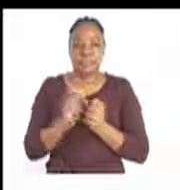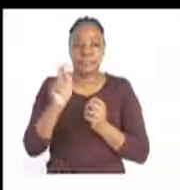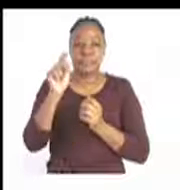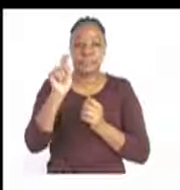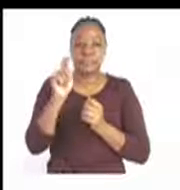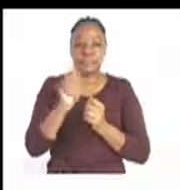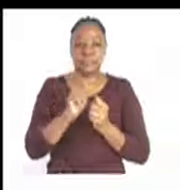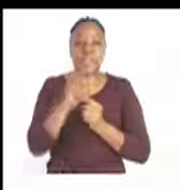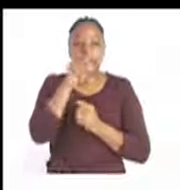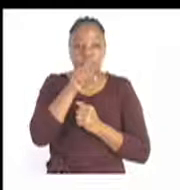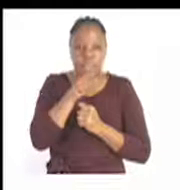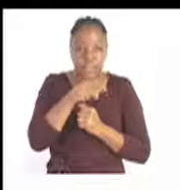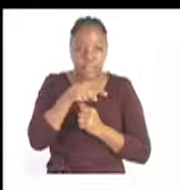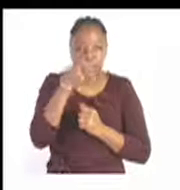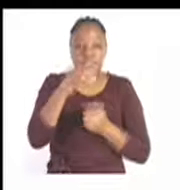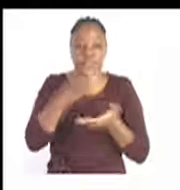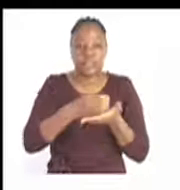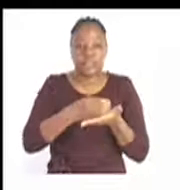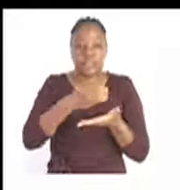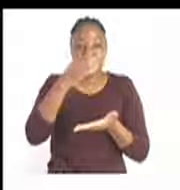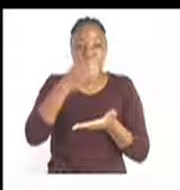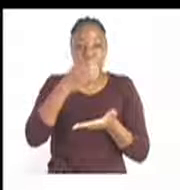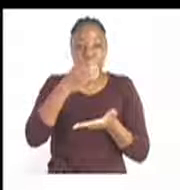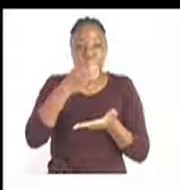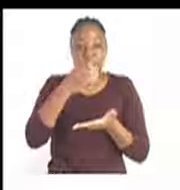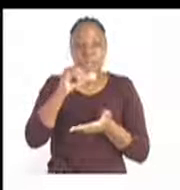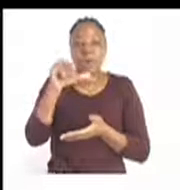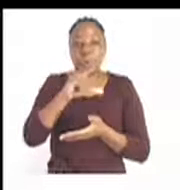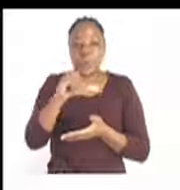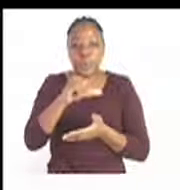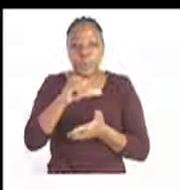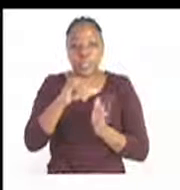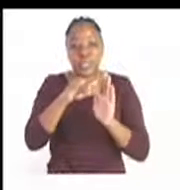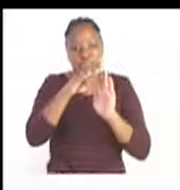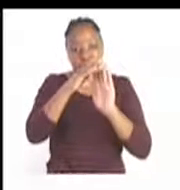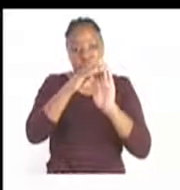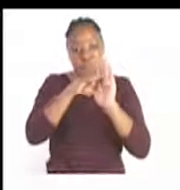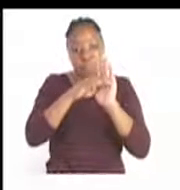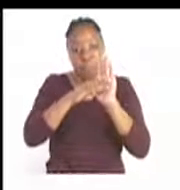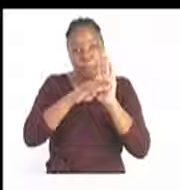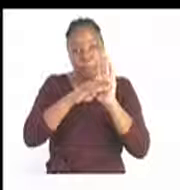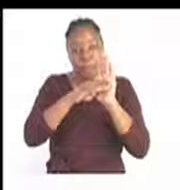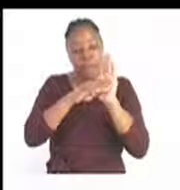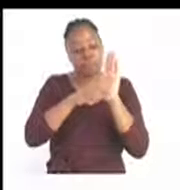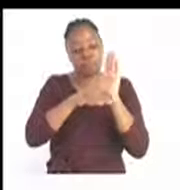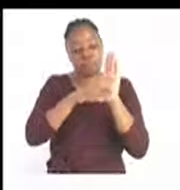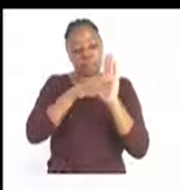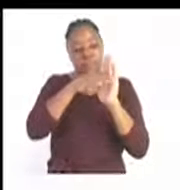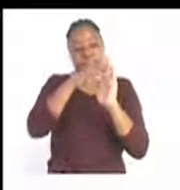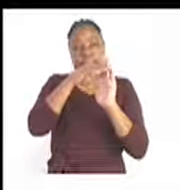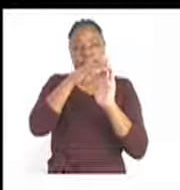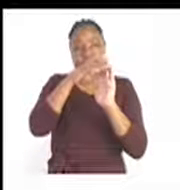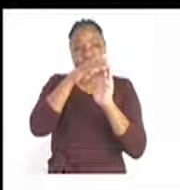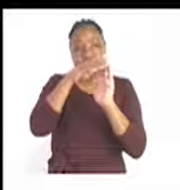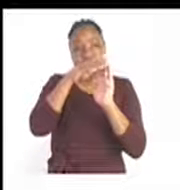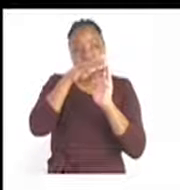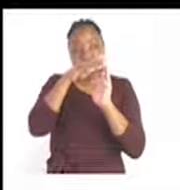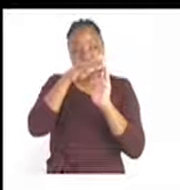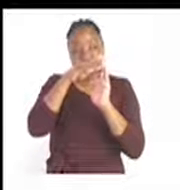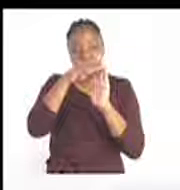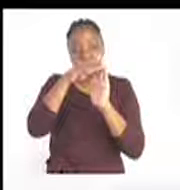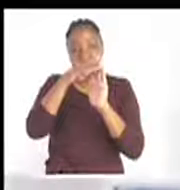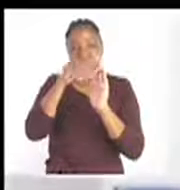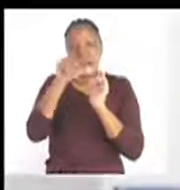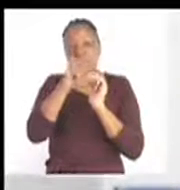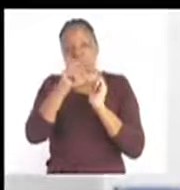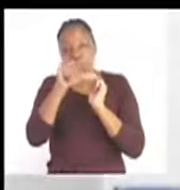take a glass which is half full as the glass with the red oval.